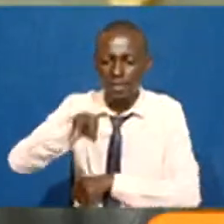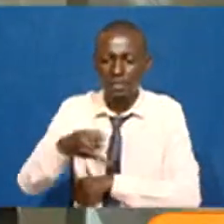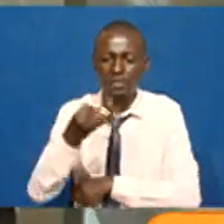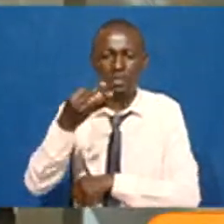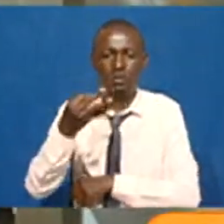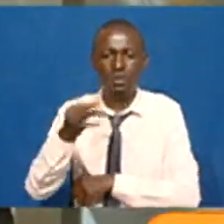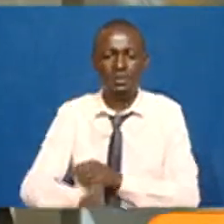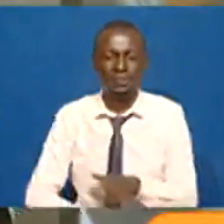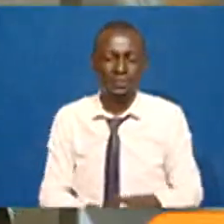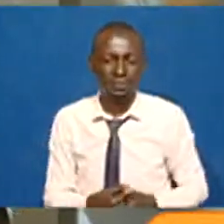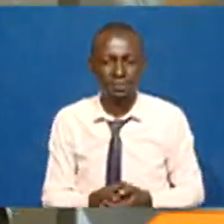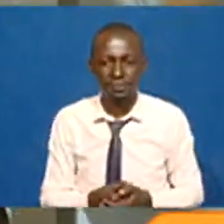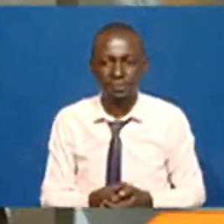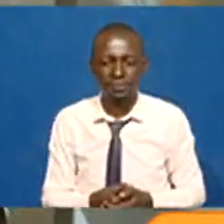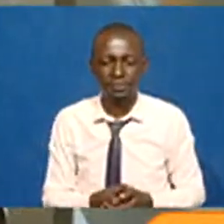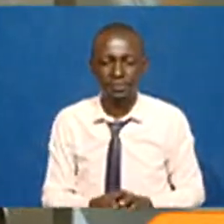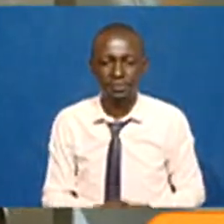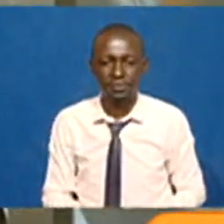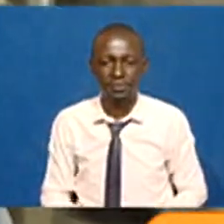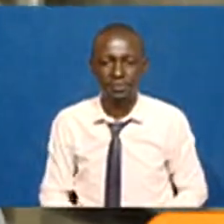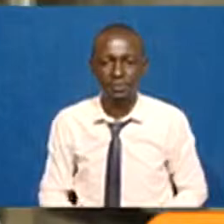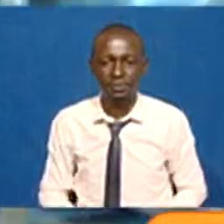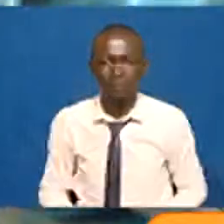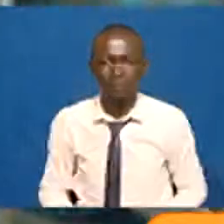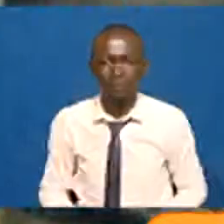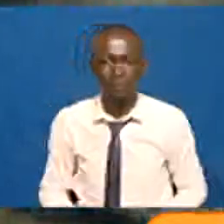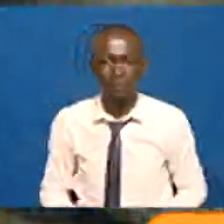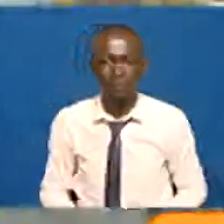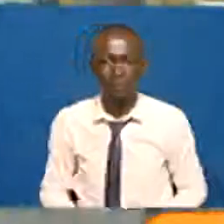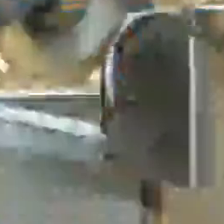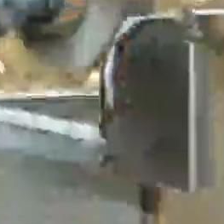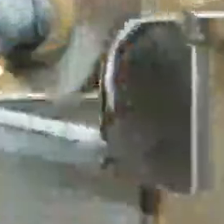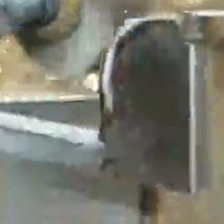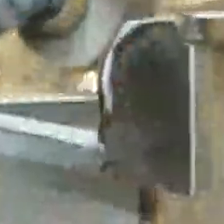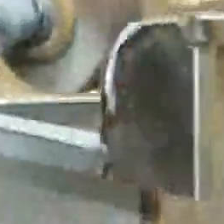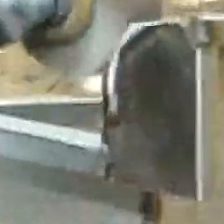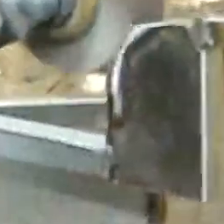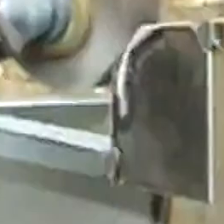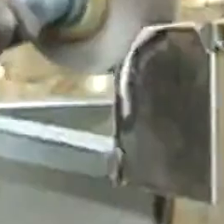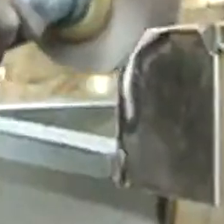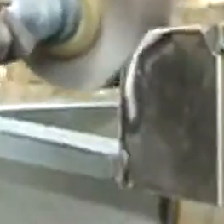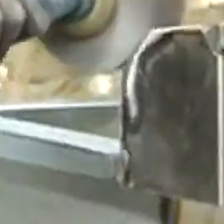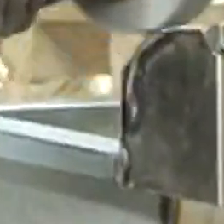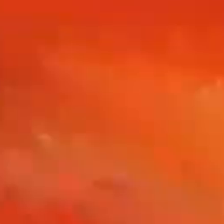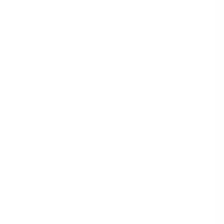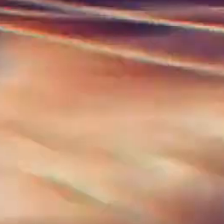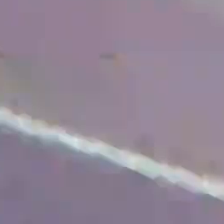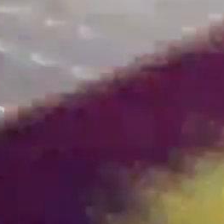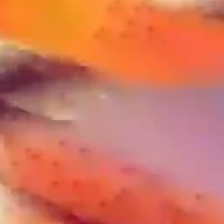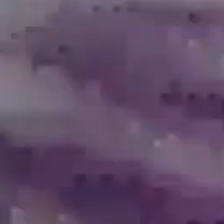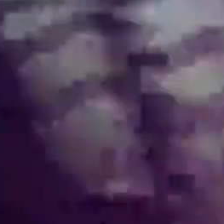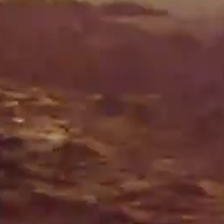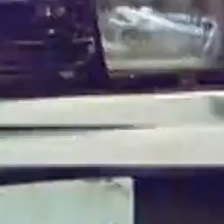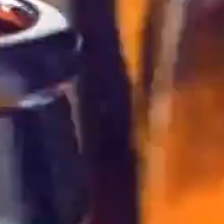the market. Edward Chweya, Made in Kenya, Citizen TV.